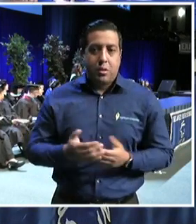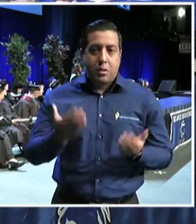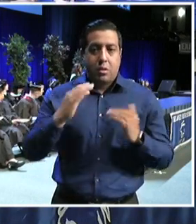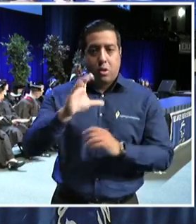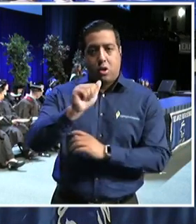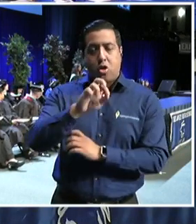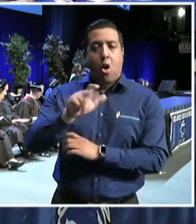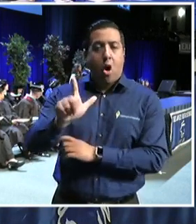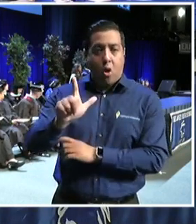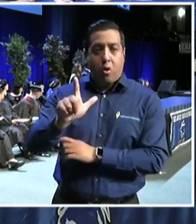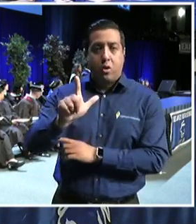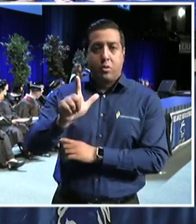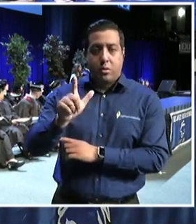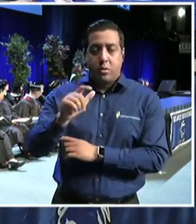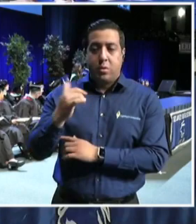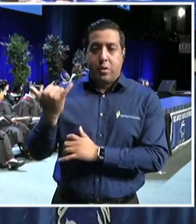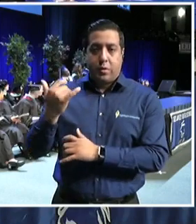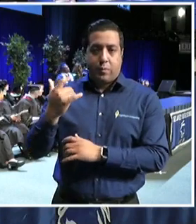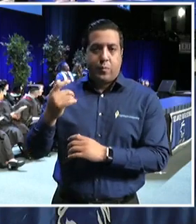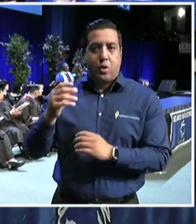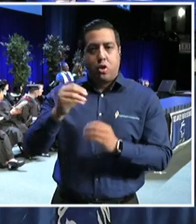Carl Johnson, student council president.